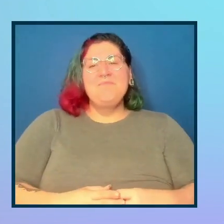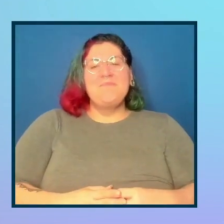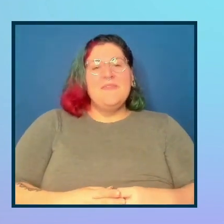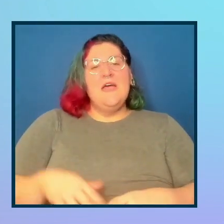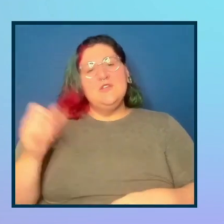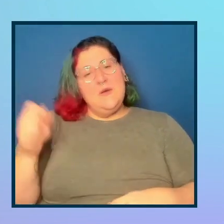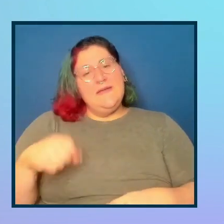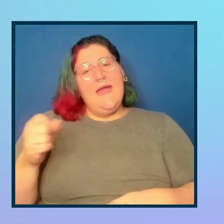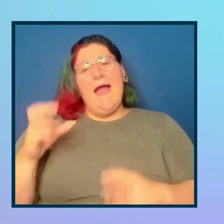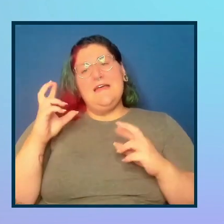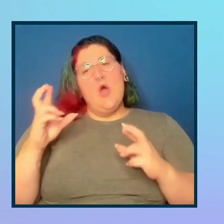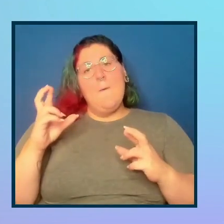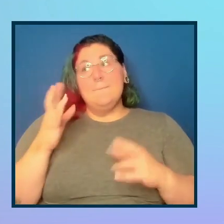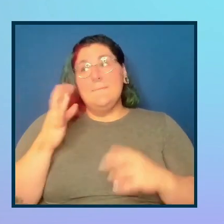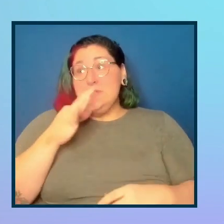Let's hope soon. I mean,